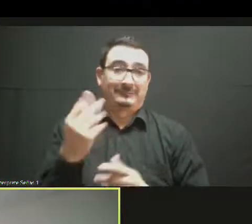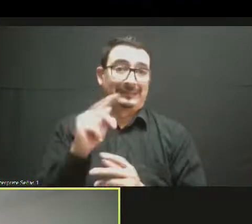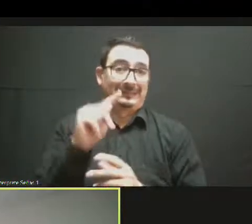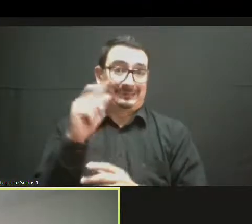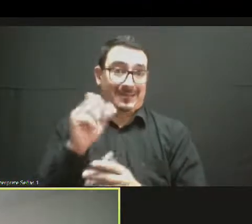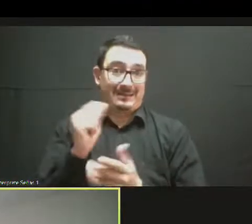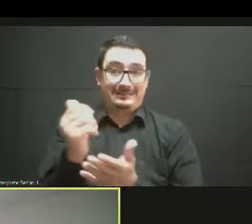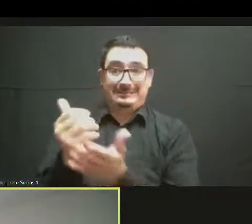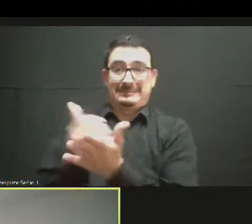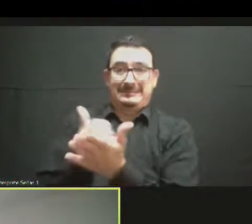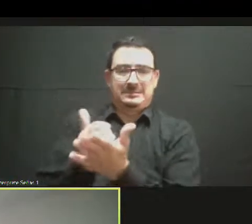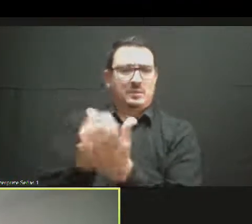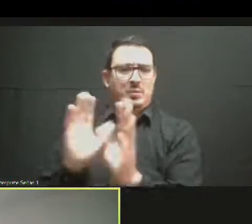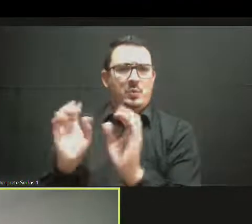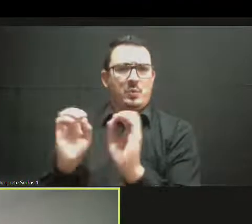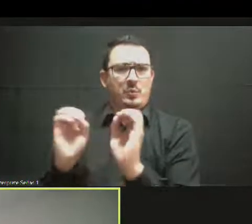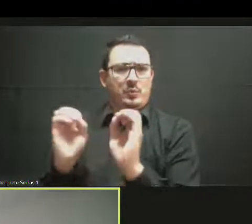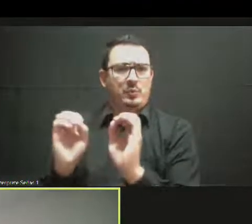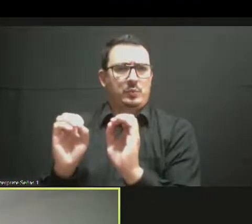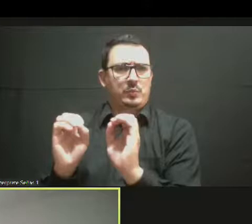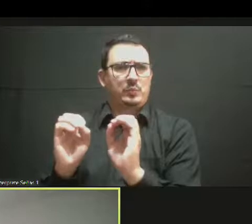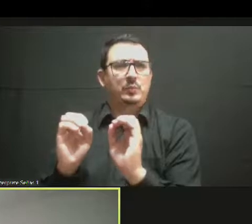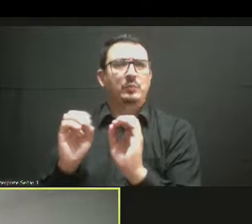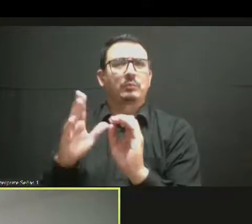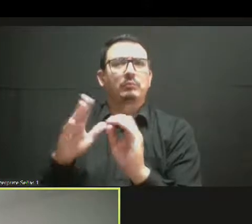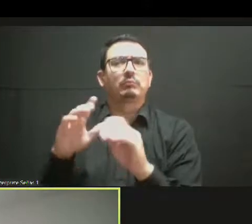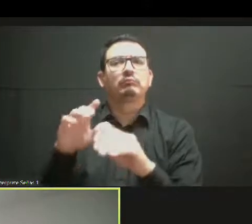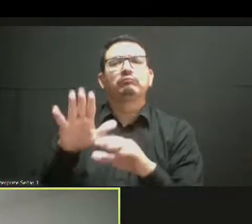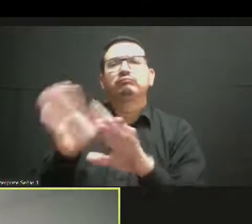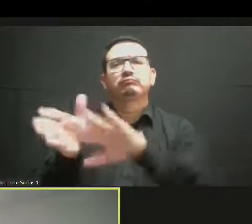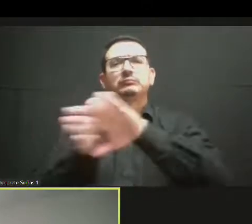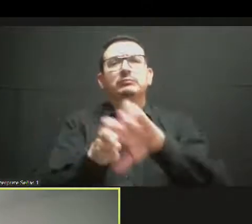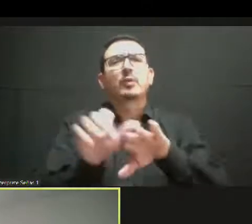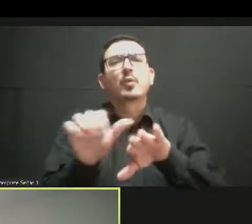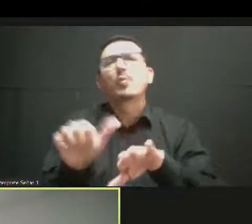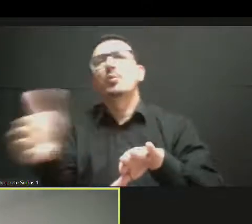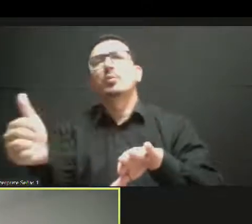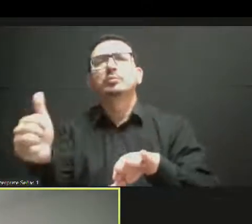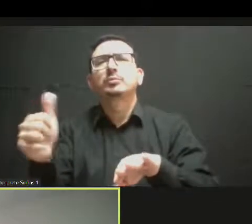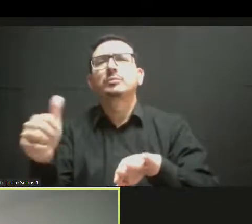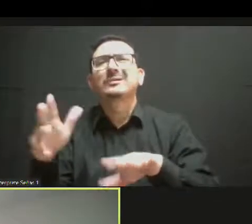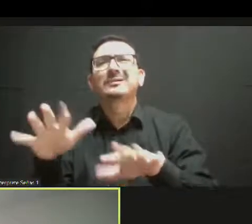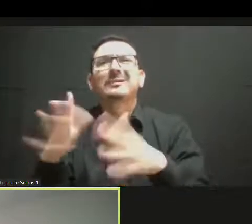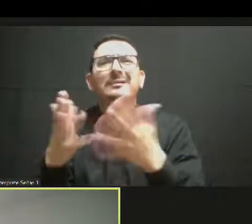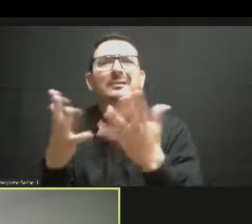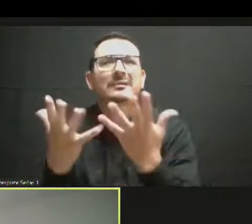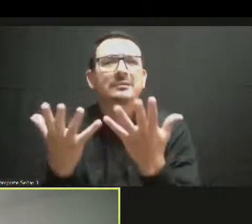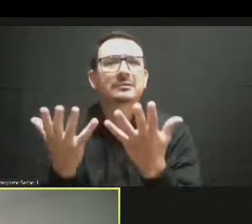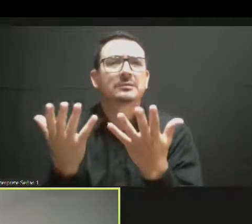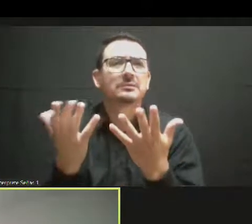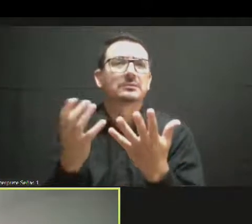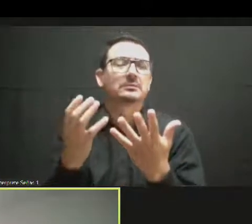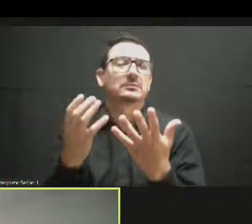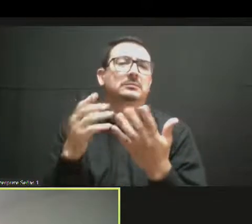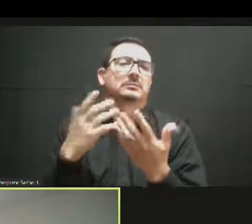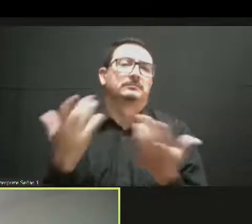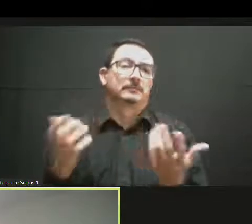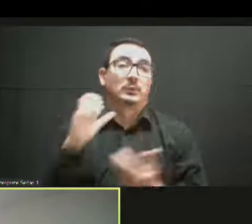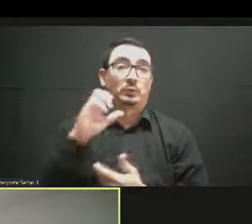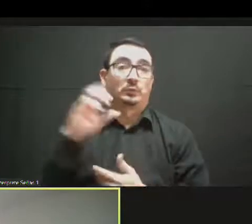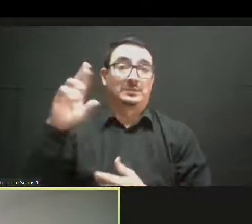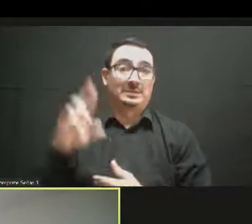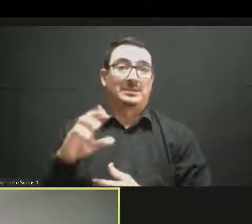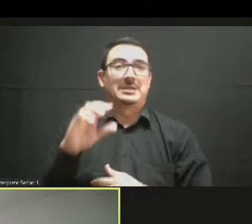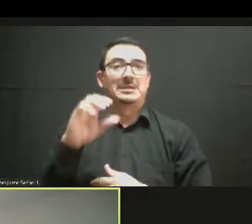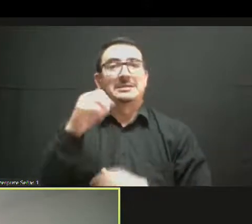have. Costa Rica is just 5.1 million people. So, size, yes, that's matter in our